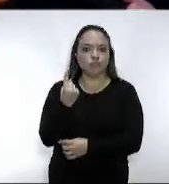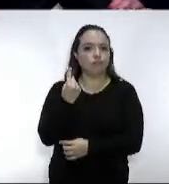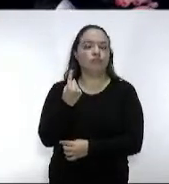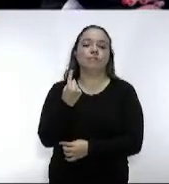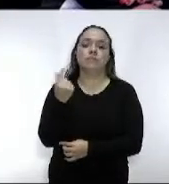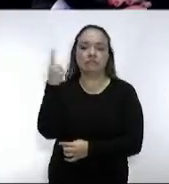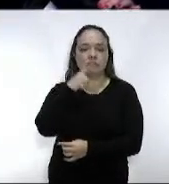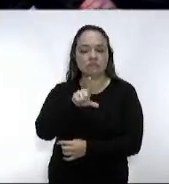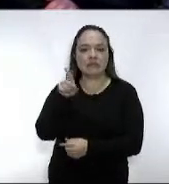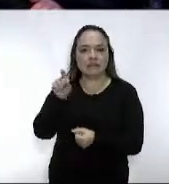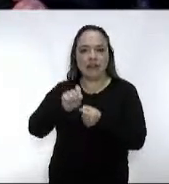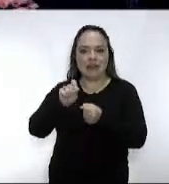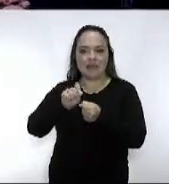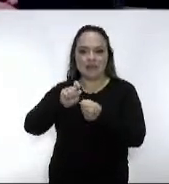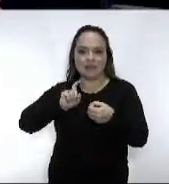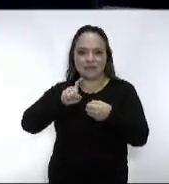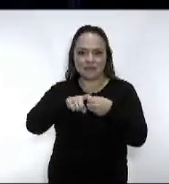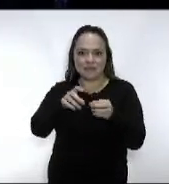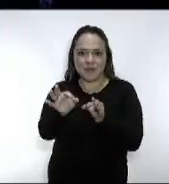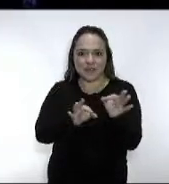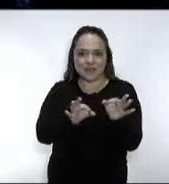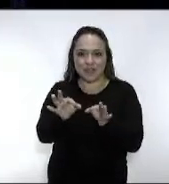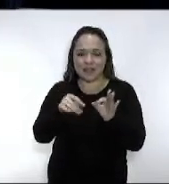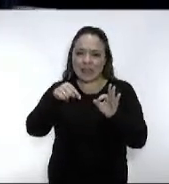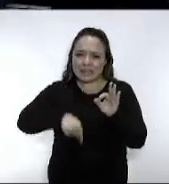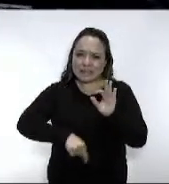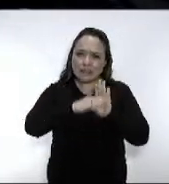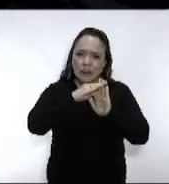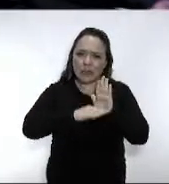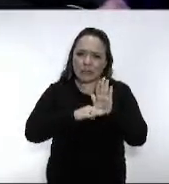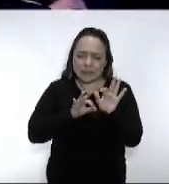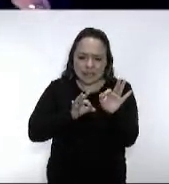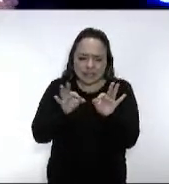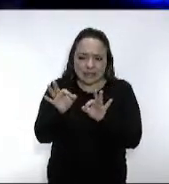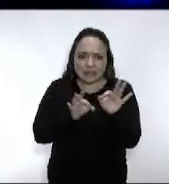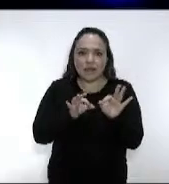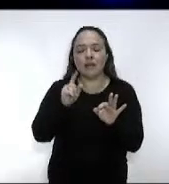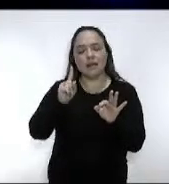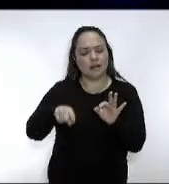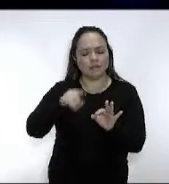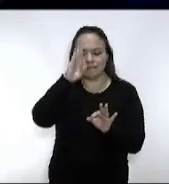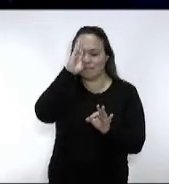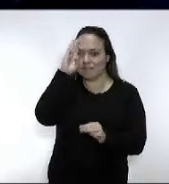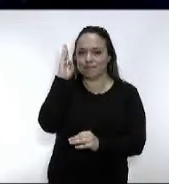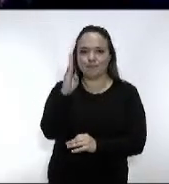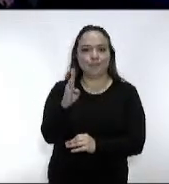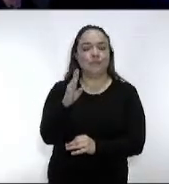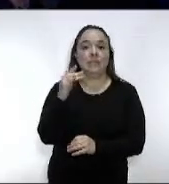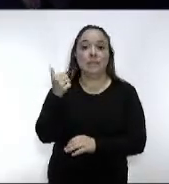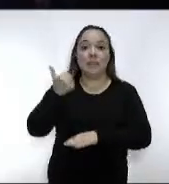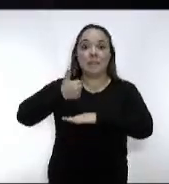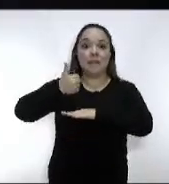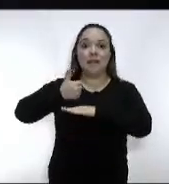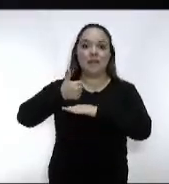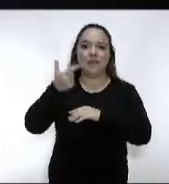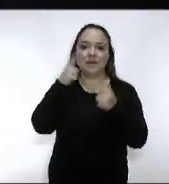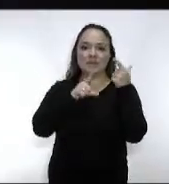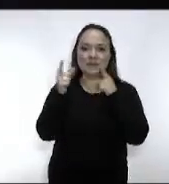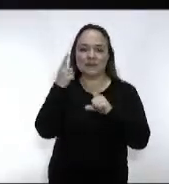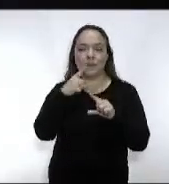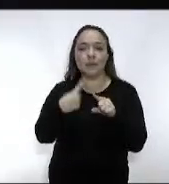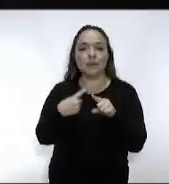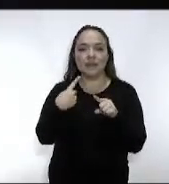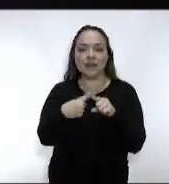American Academy. And just take a look at how a program is, in fact, a pioneering program. We're here